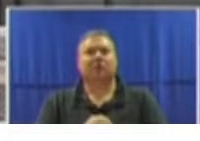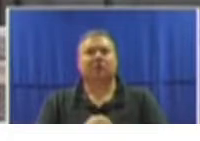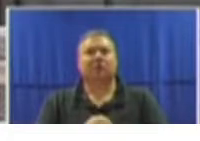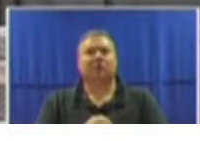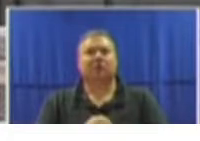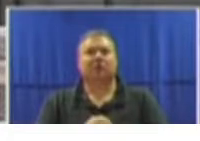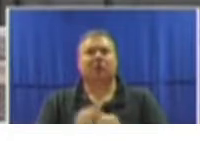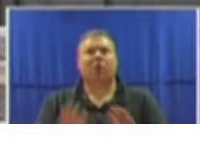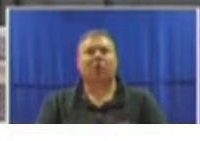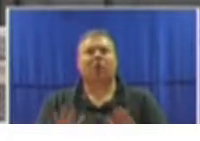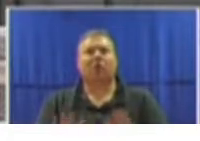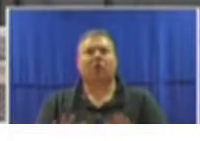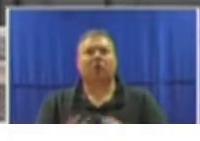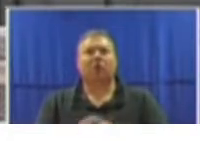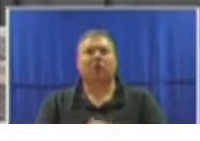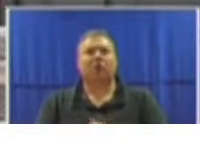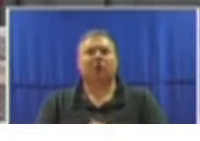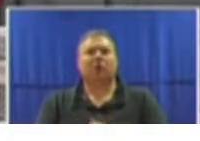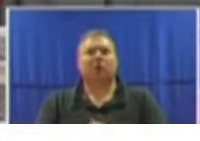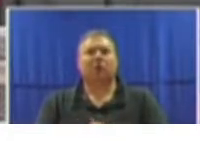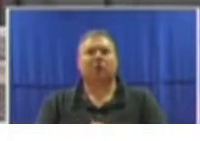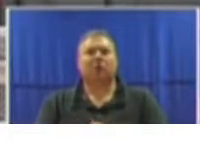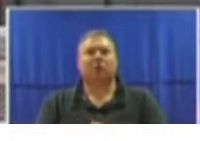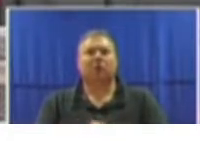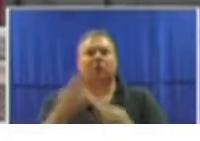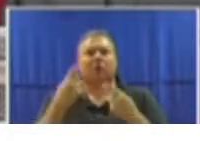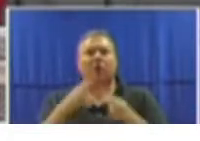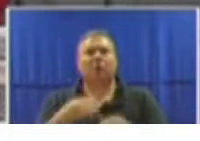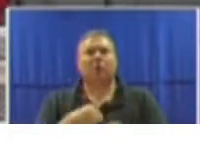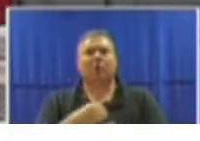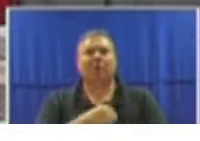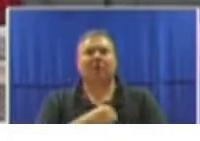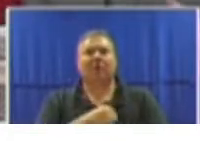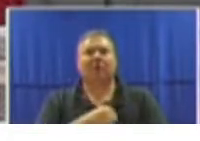Order. Order. Order. Honorable members.